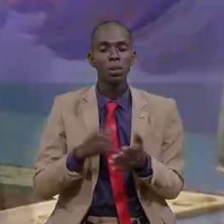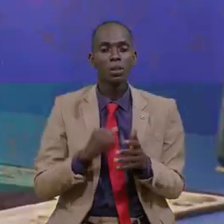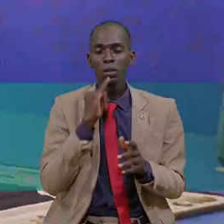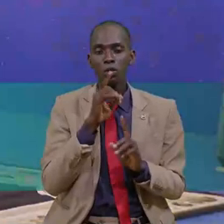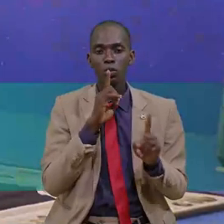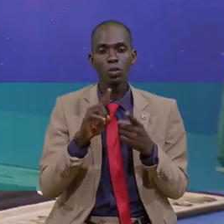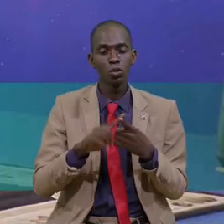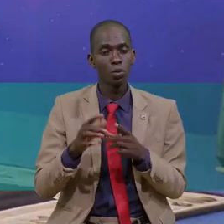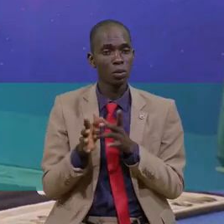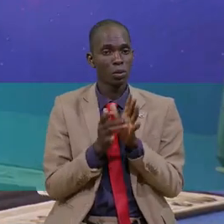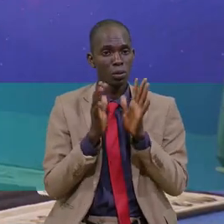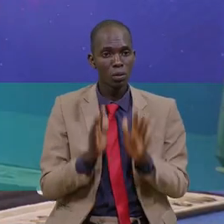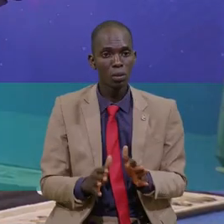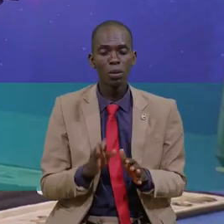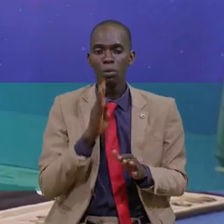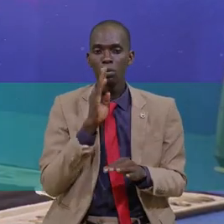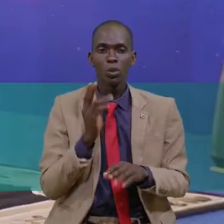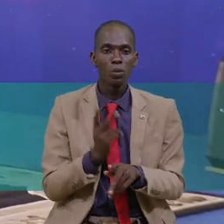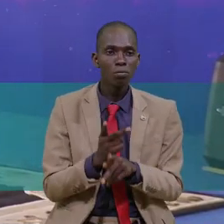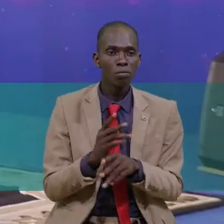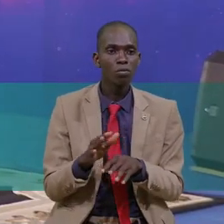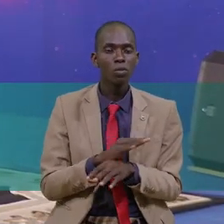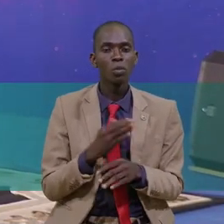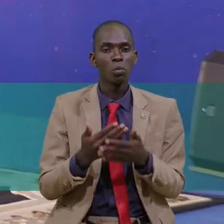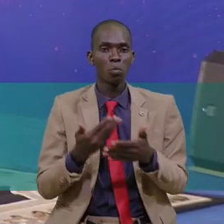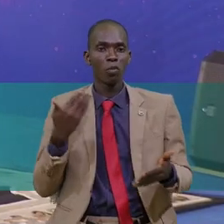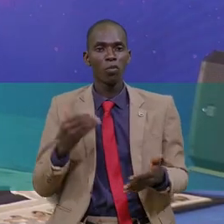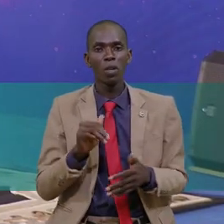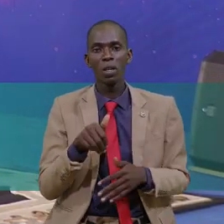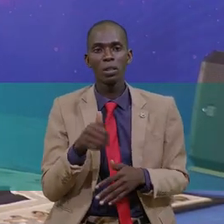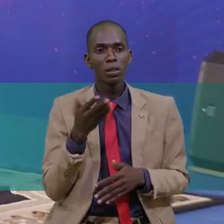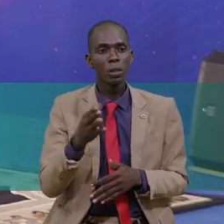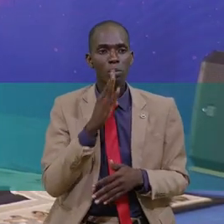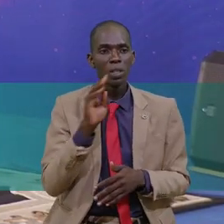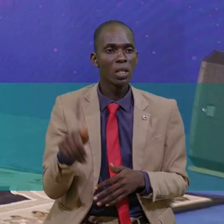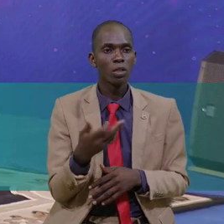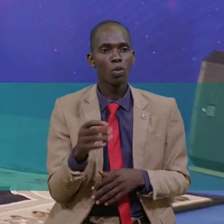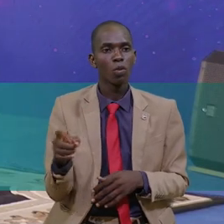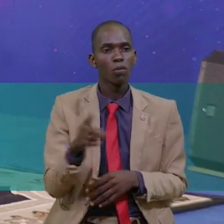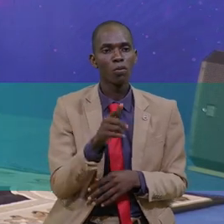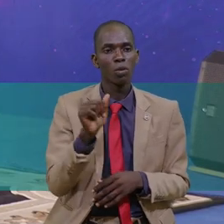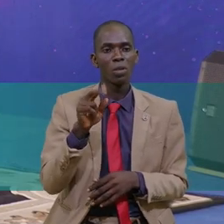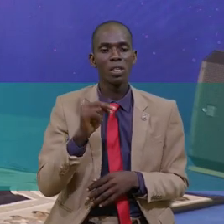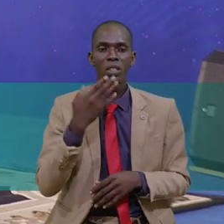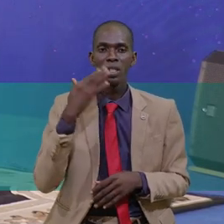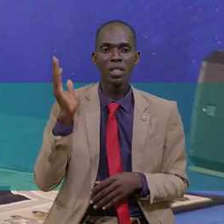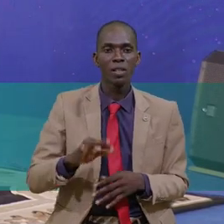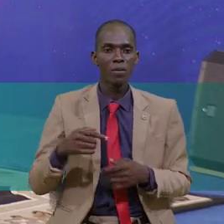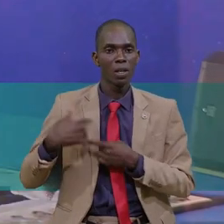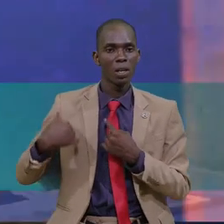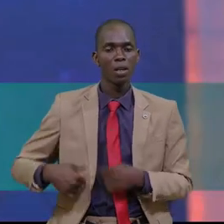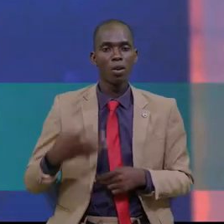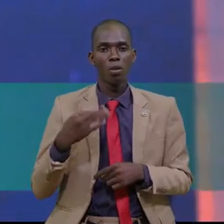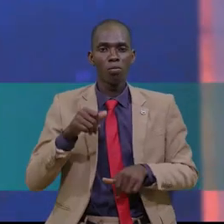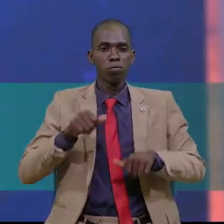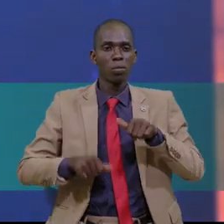there be in any of you an evil heart of unbelief in